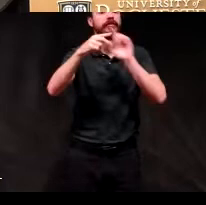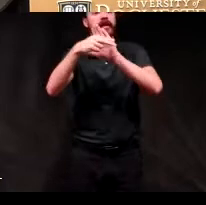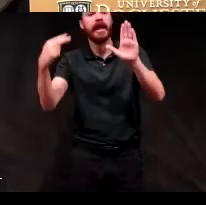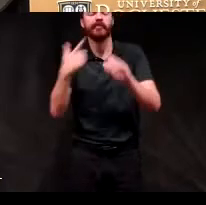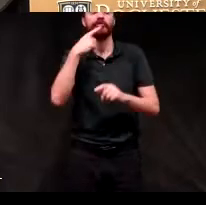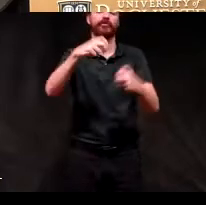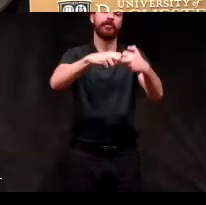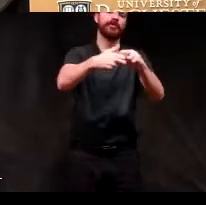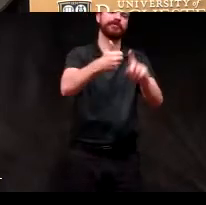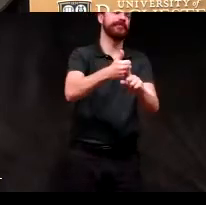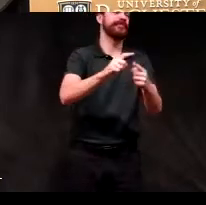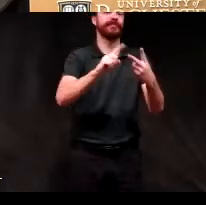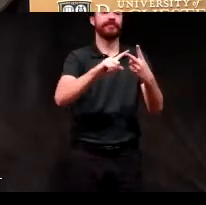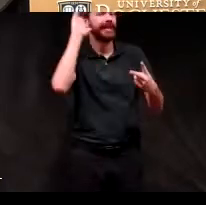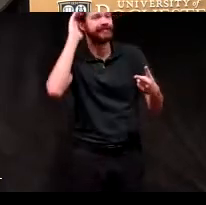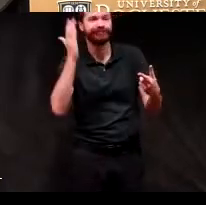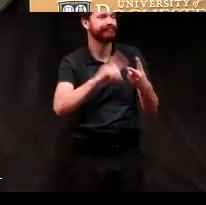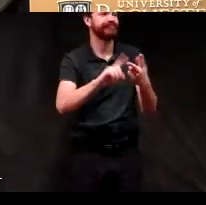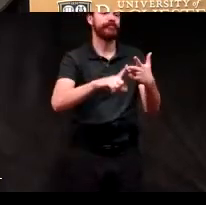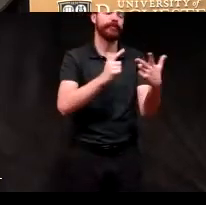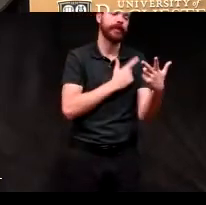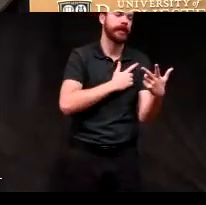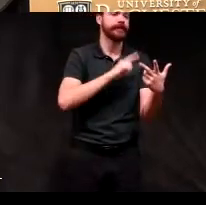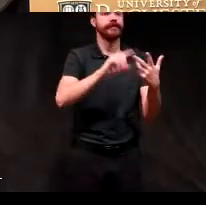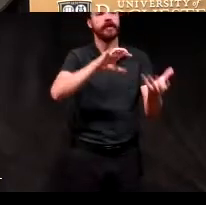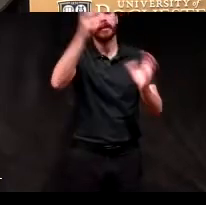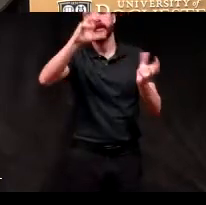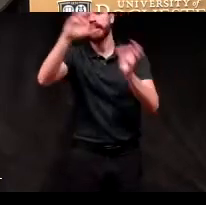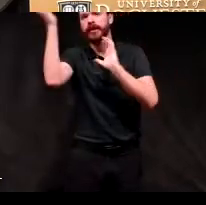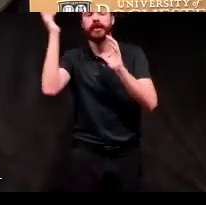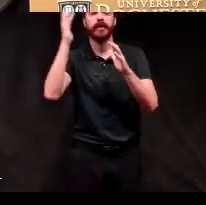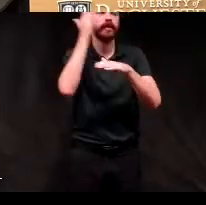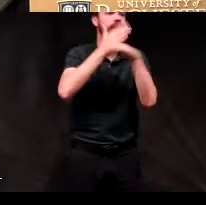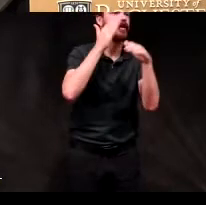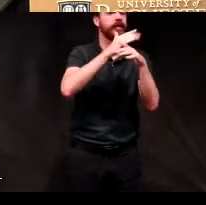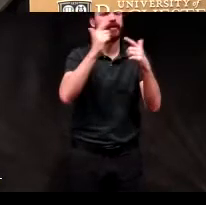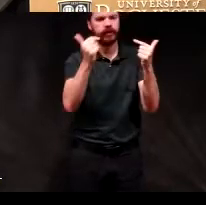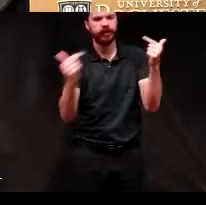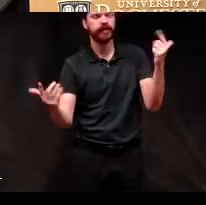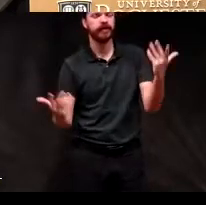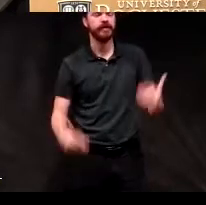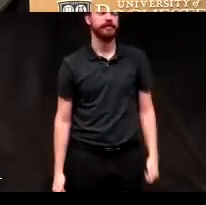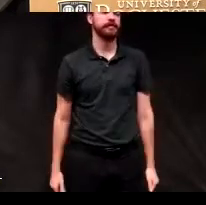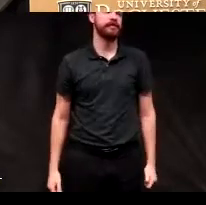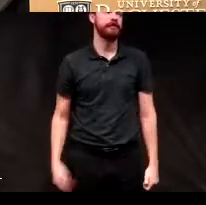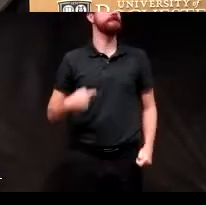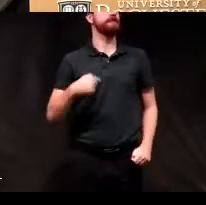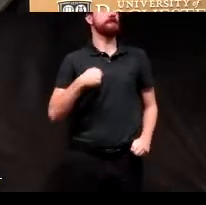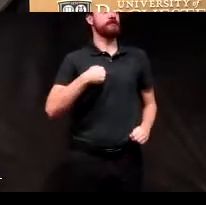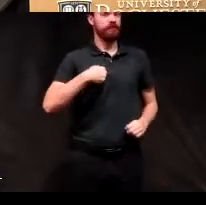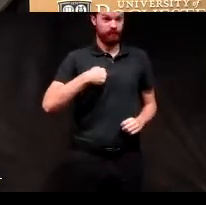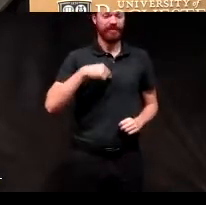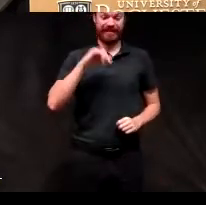You're a problem, you don't listen, you're lazy, you're disruptive, on and on and on. We are likely to see